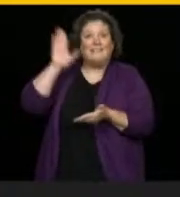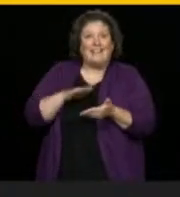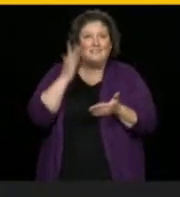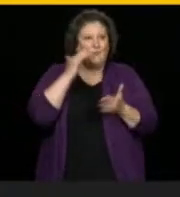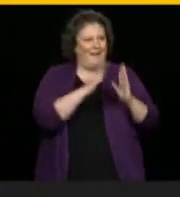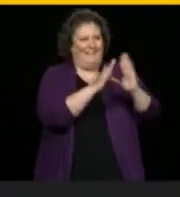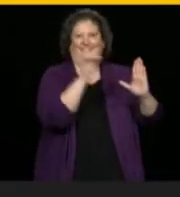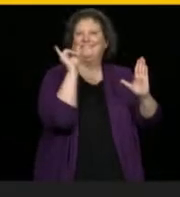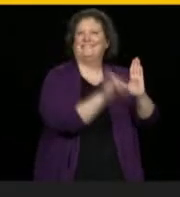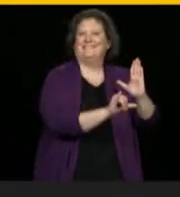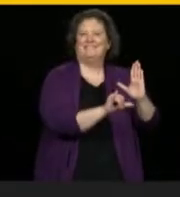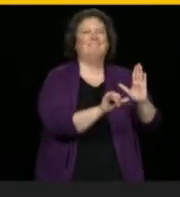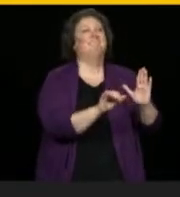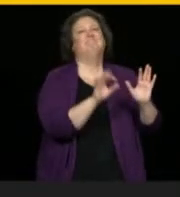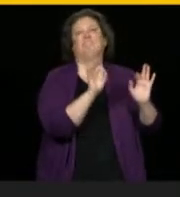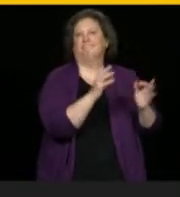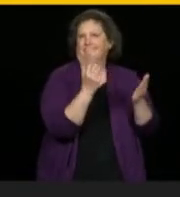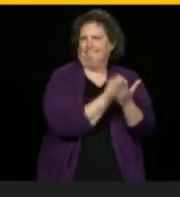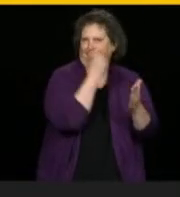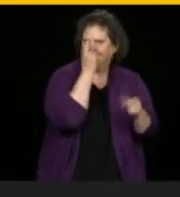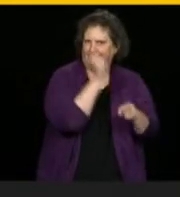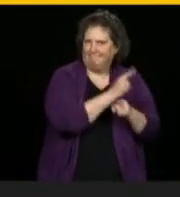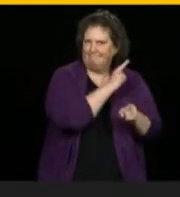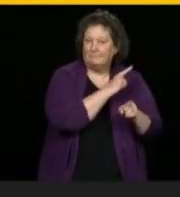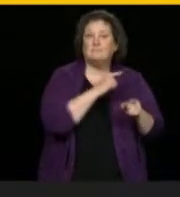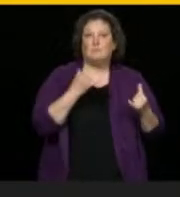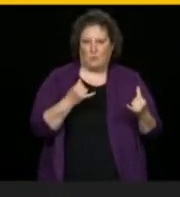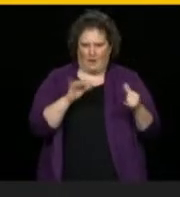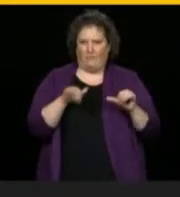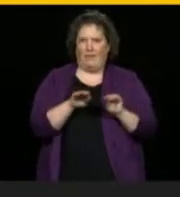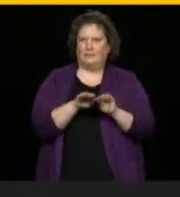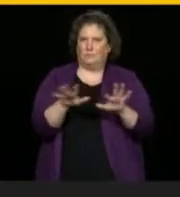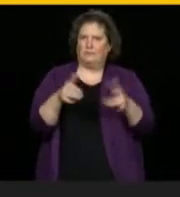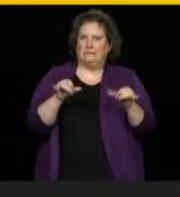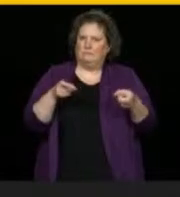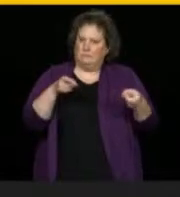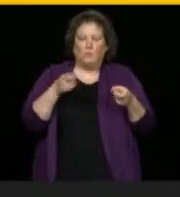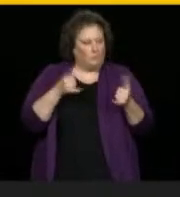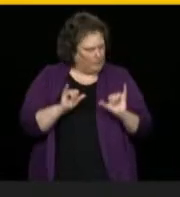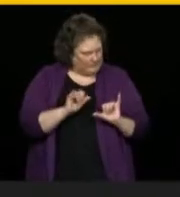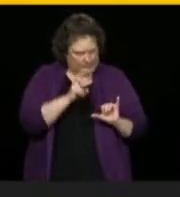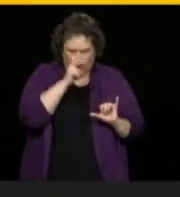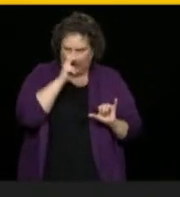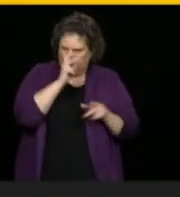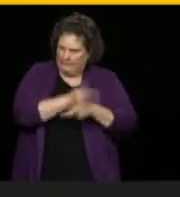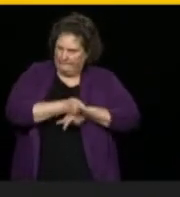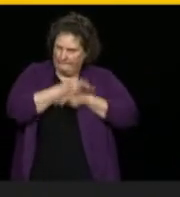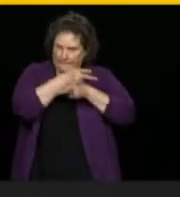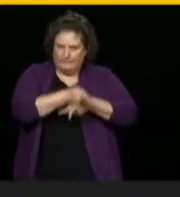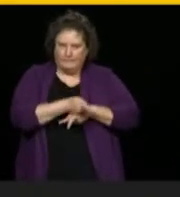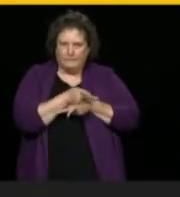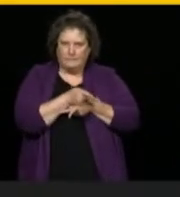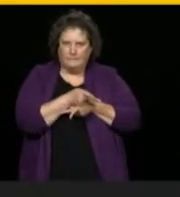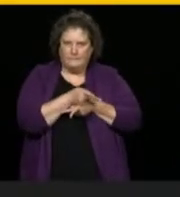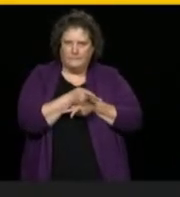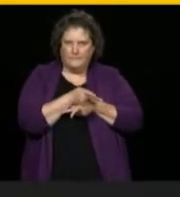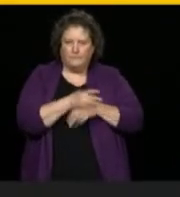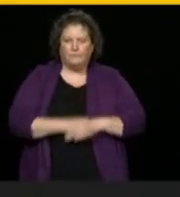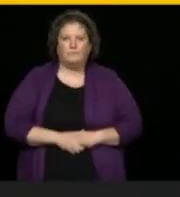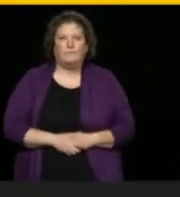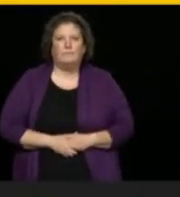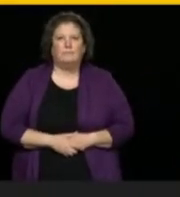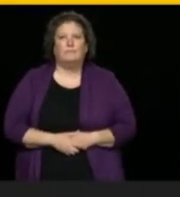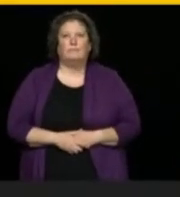spread largely under control, although we need to continue to remain vigilant. We went into this challenge with a far